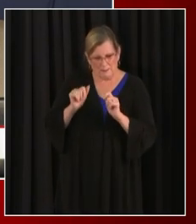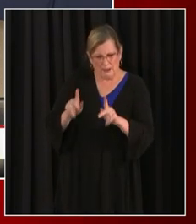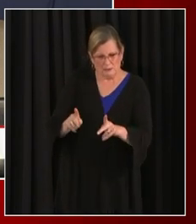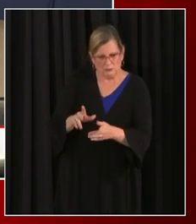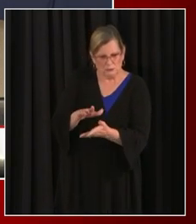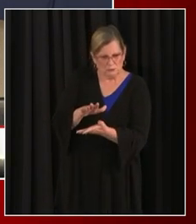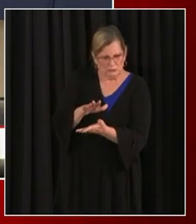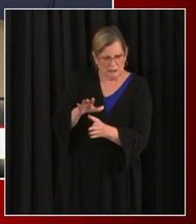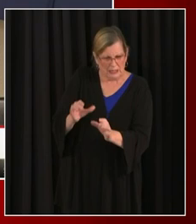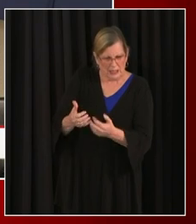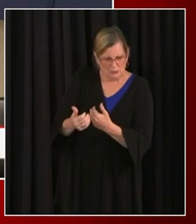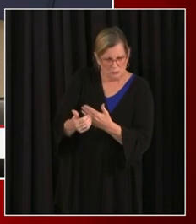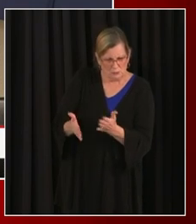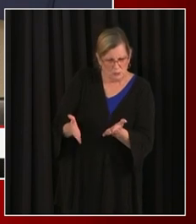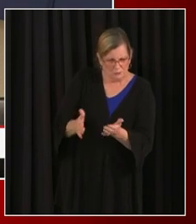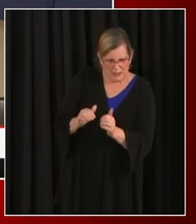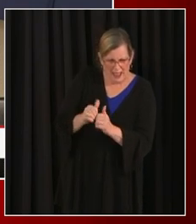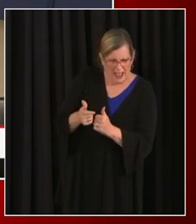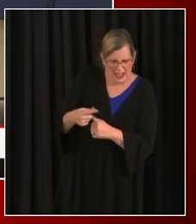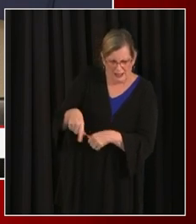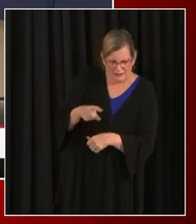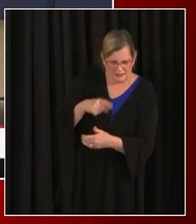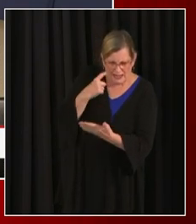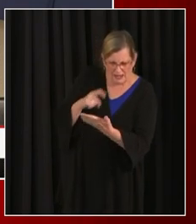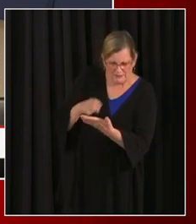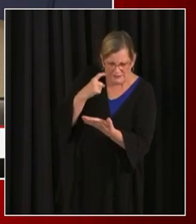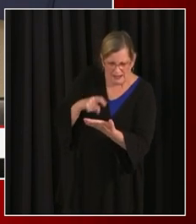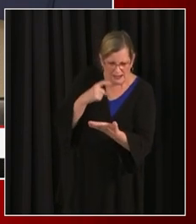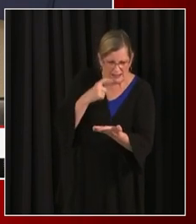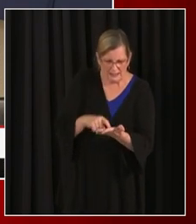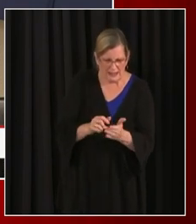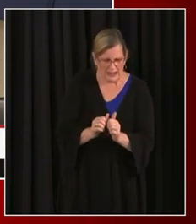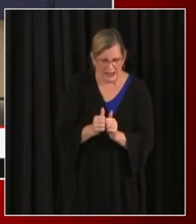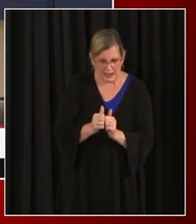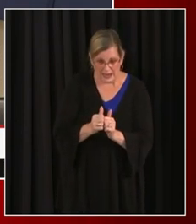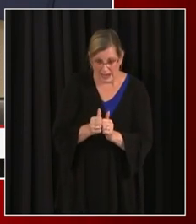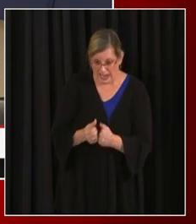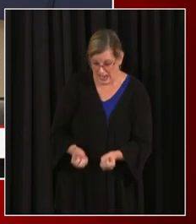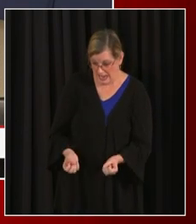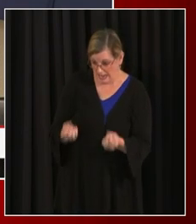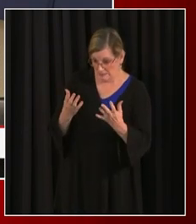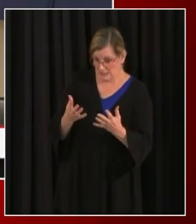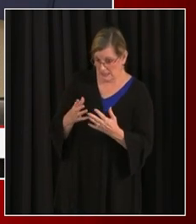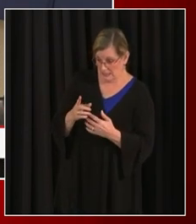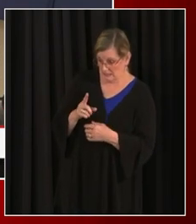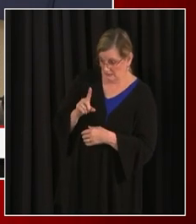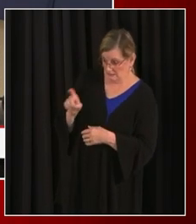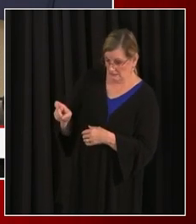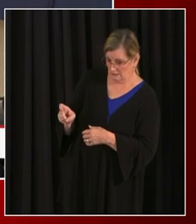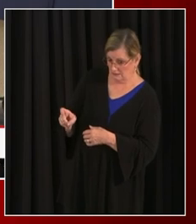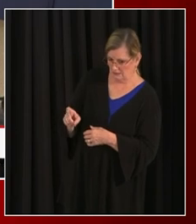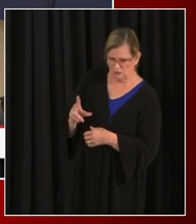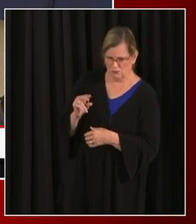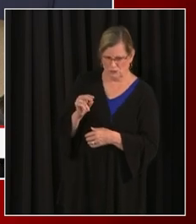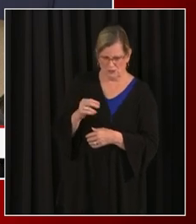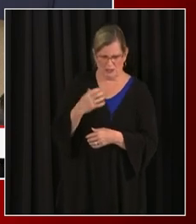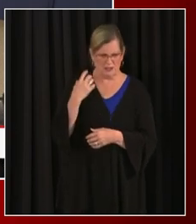several weeks, and how were they identified? How many in I'll ask the chancellor to